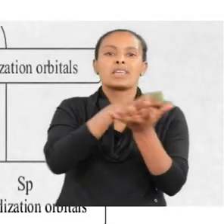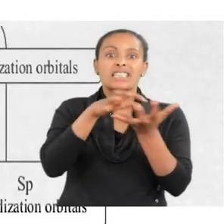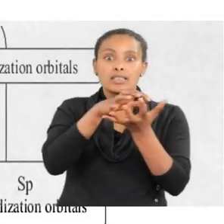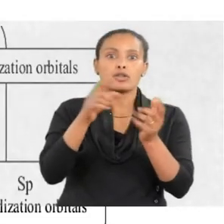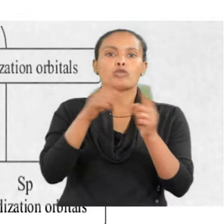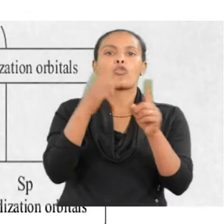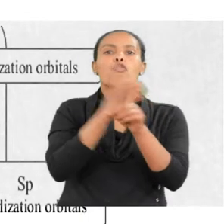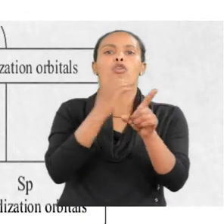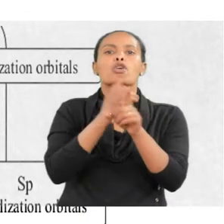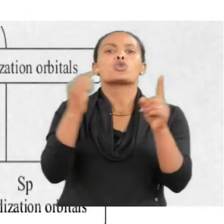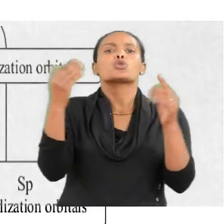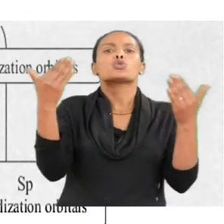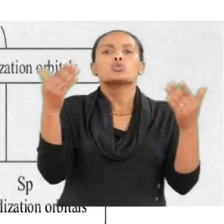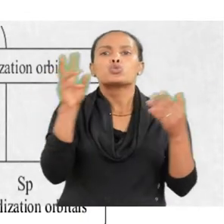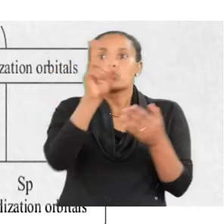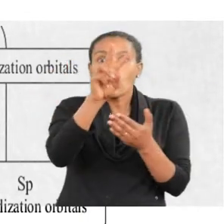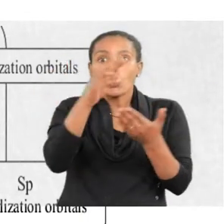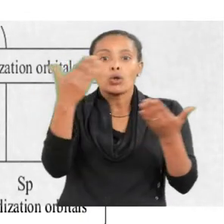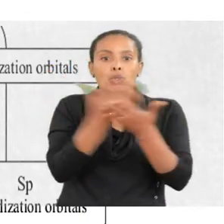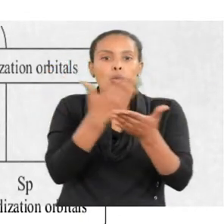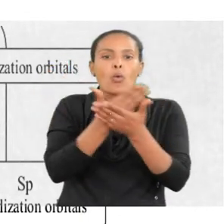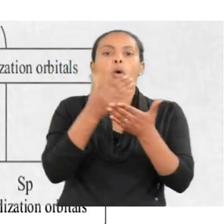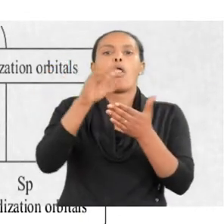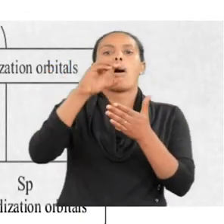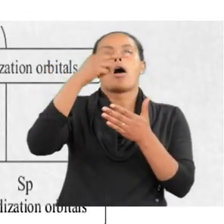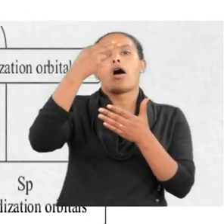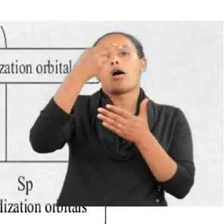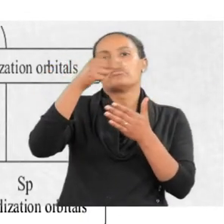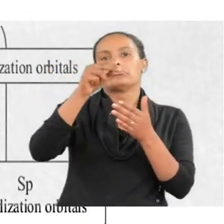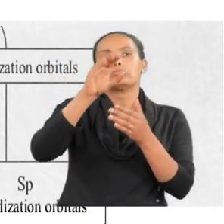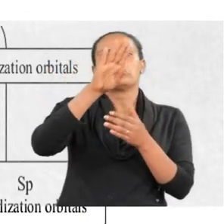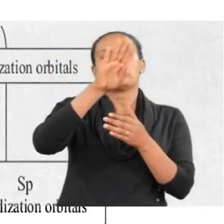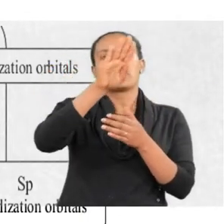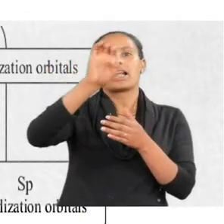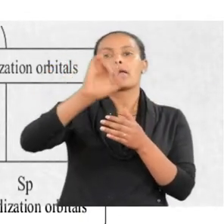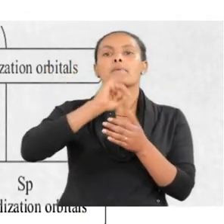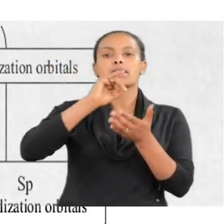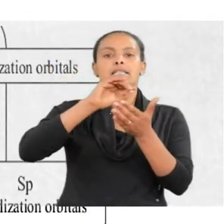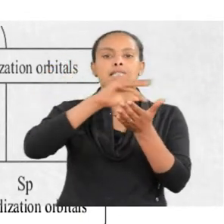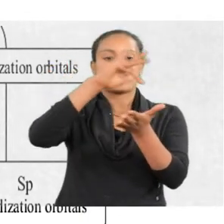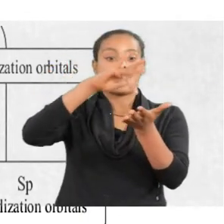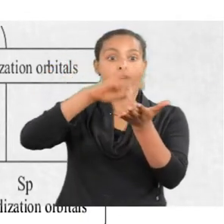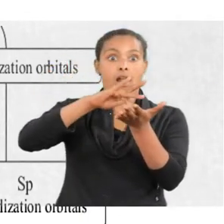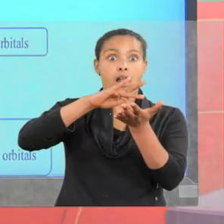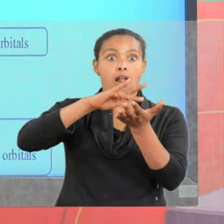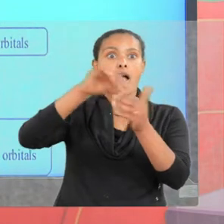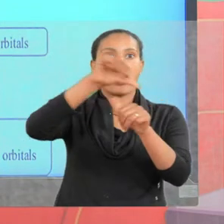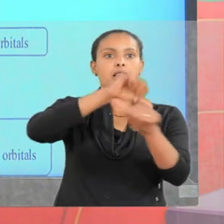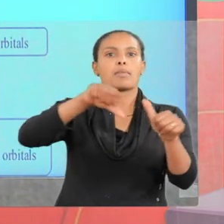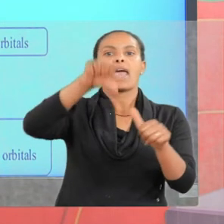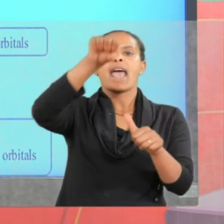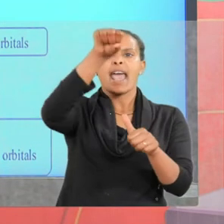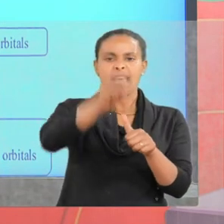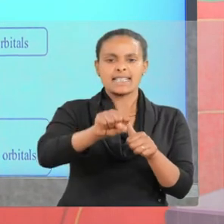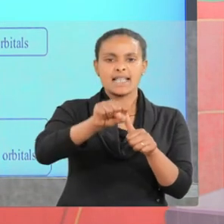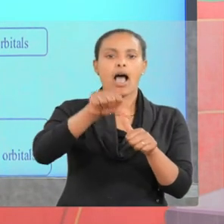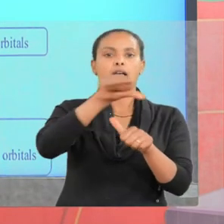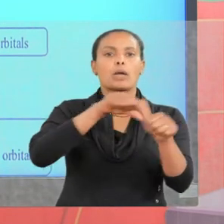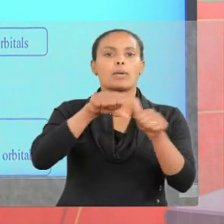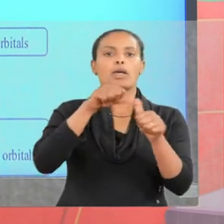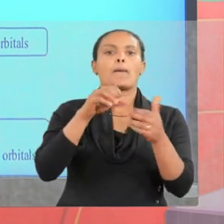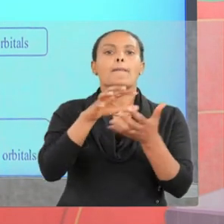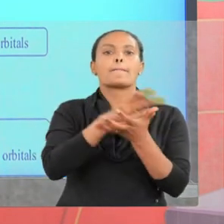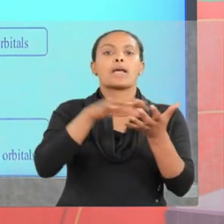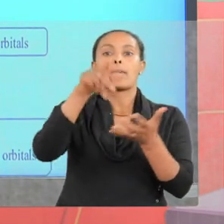form two new hybrid orbitals. Beryllium is the central atom. Look, beryllium. S atomic orbital is mixed with